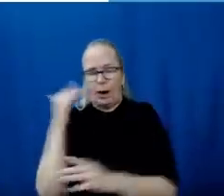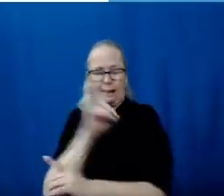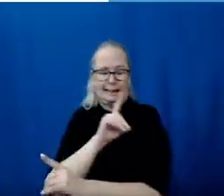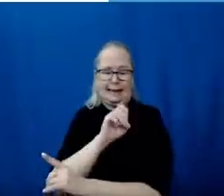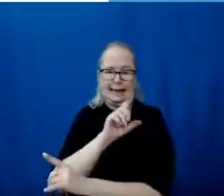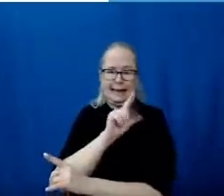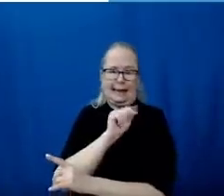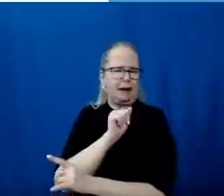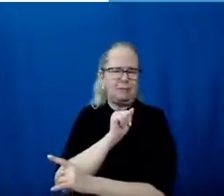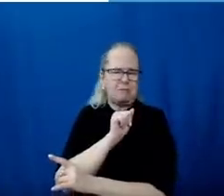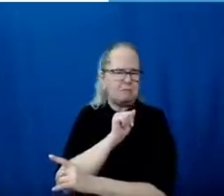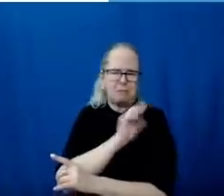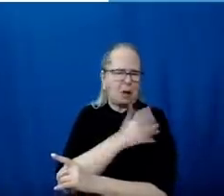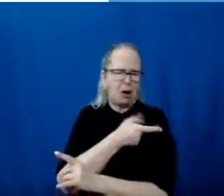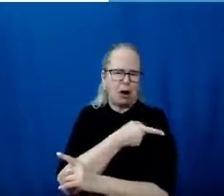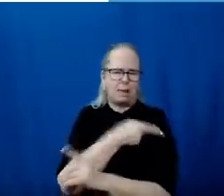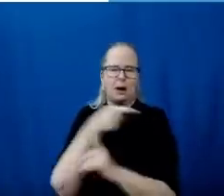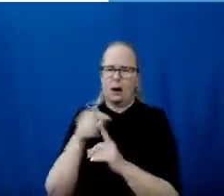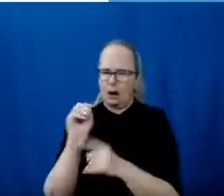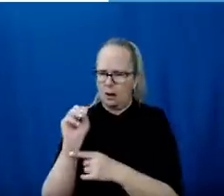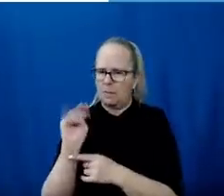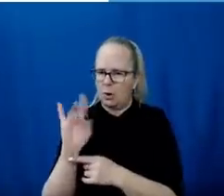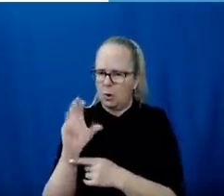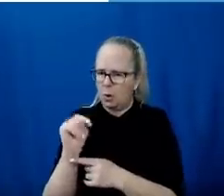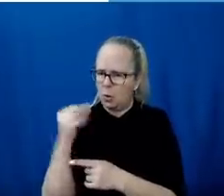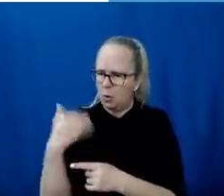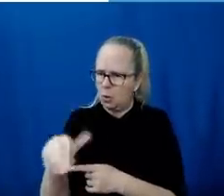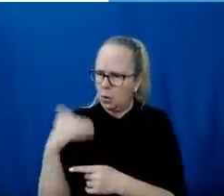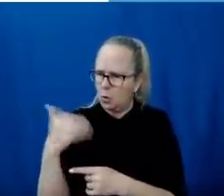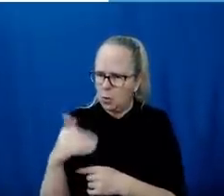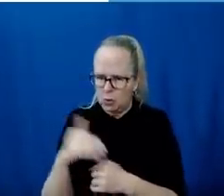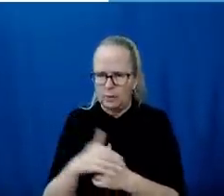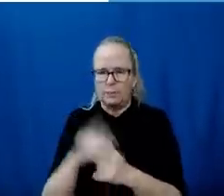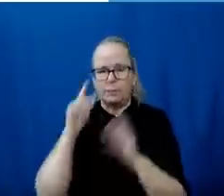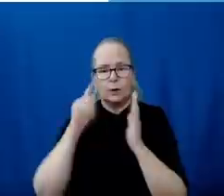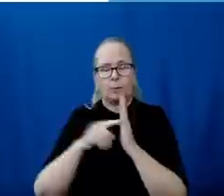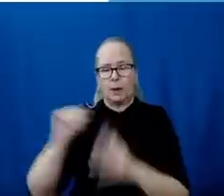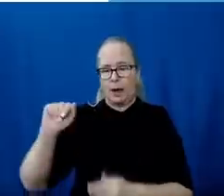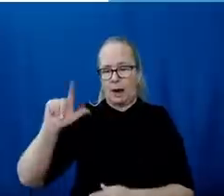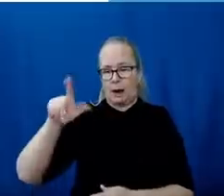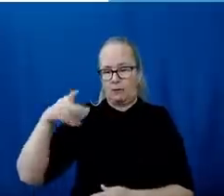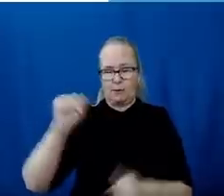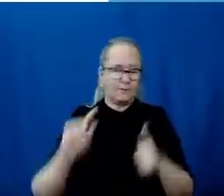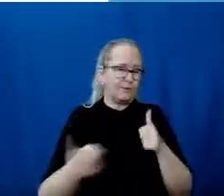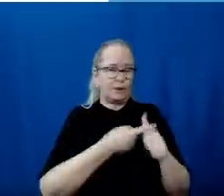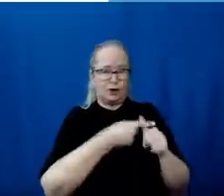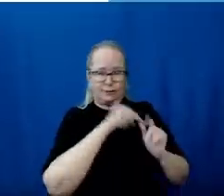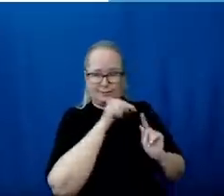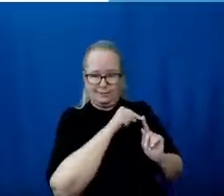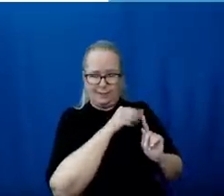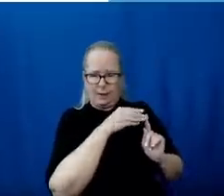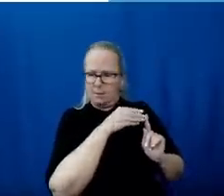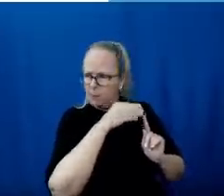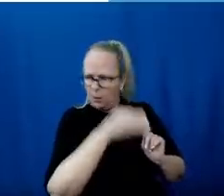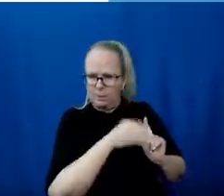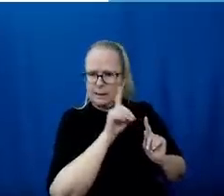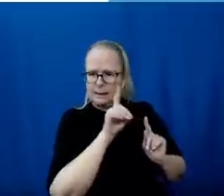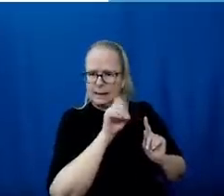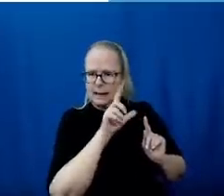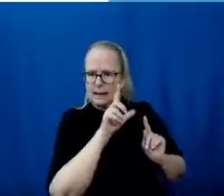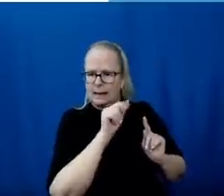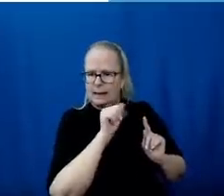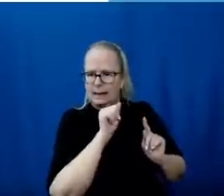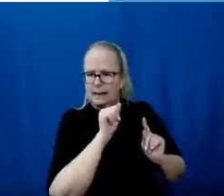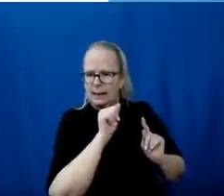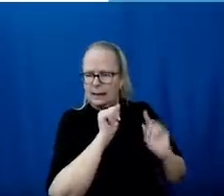This isn't always possible. Following the change from Alpha to Delta was a challenge.